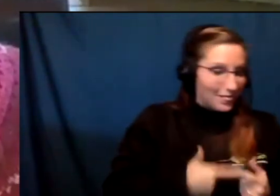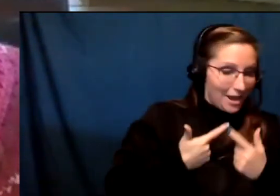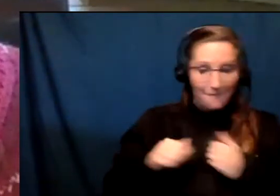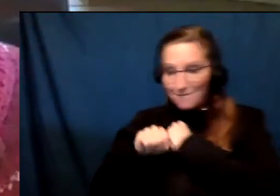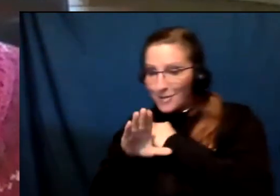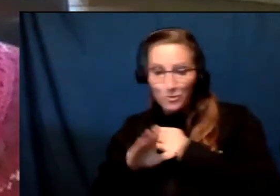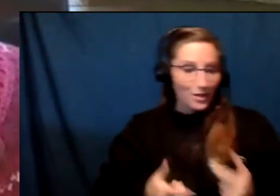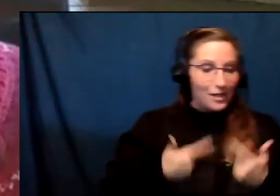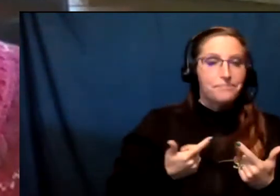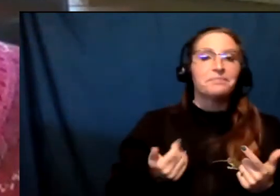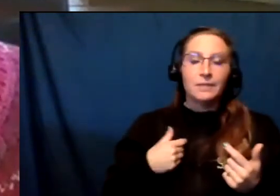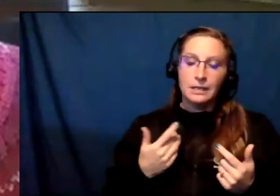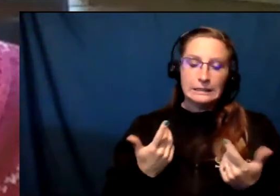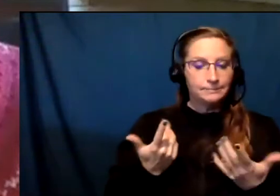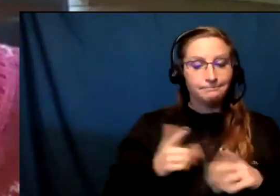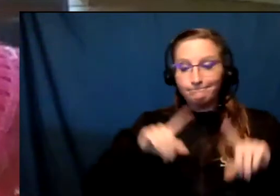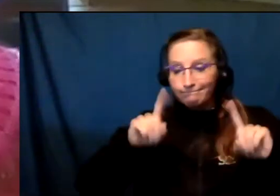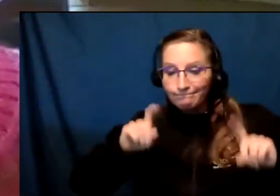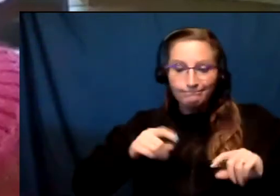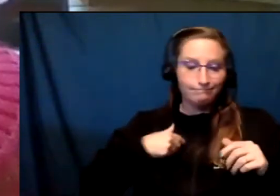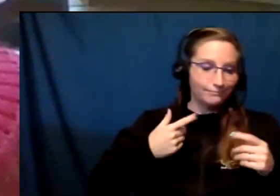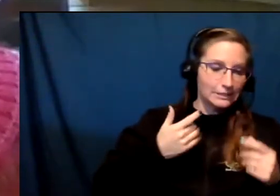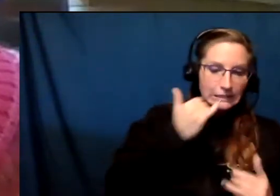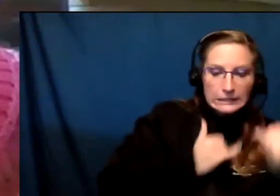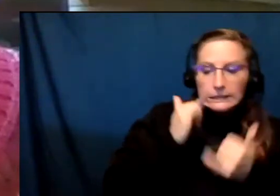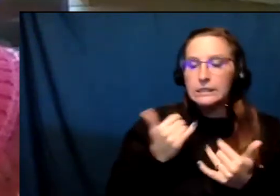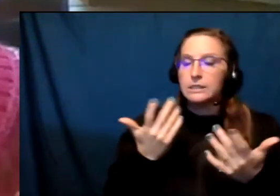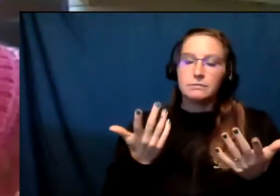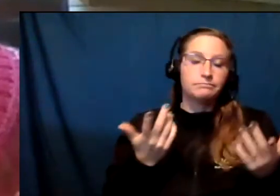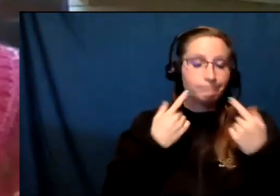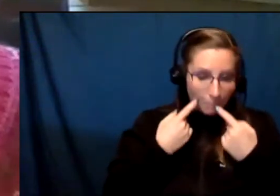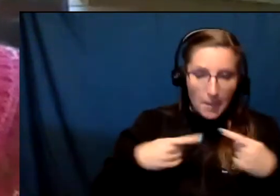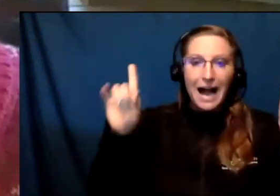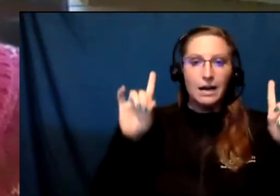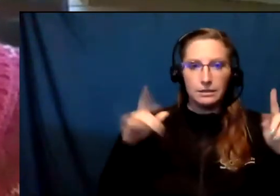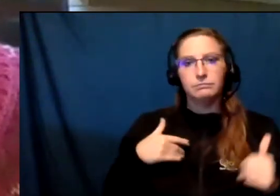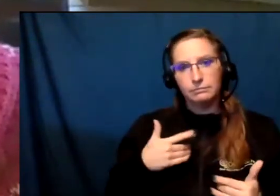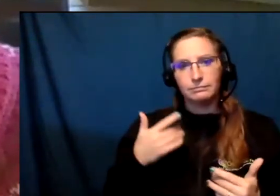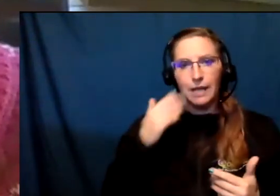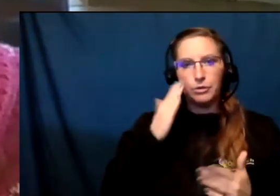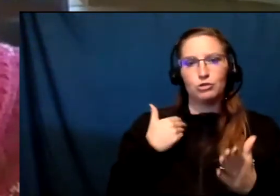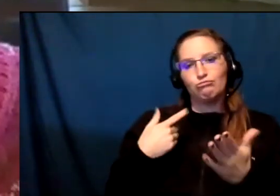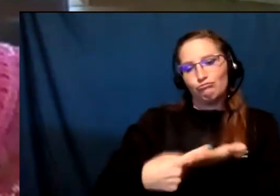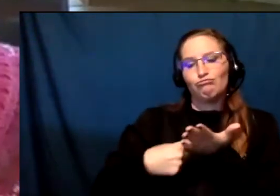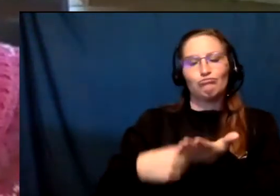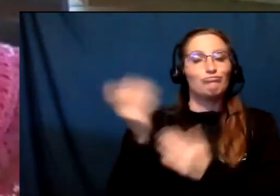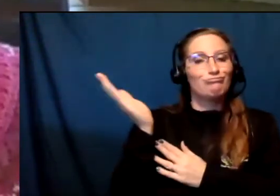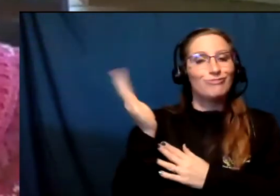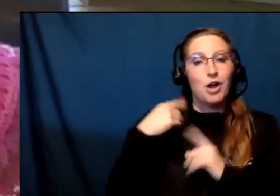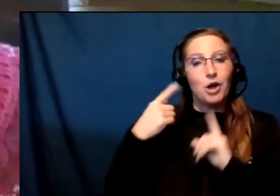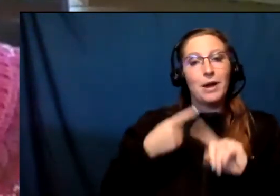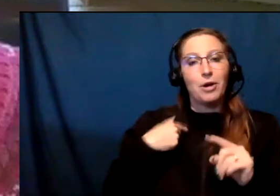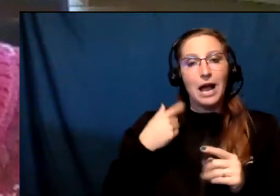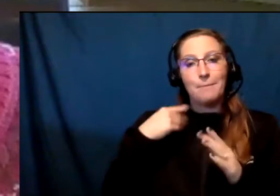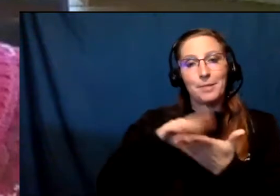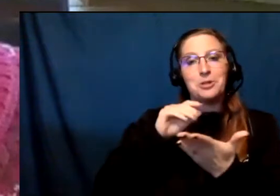to find what works. But I just want to go through those things that I've learned with you today. So I'll go ahead and share